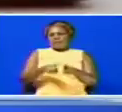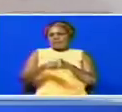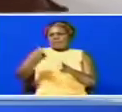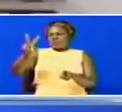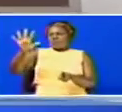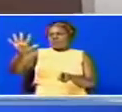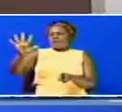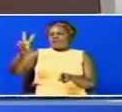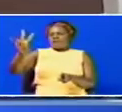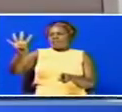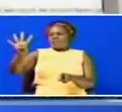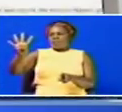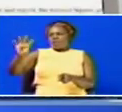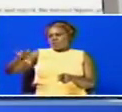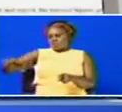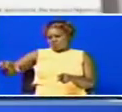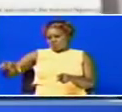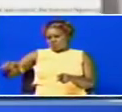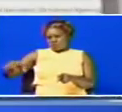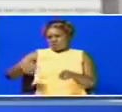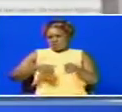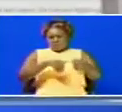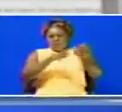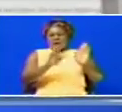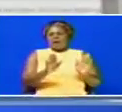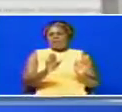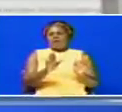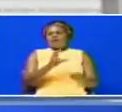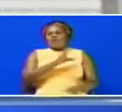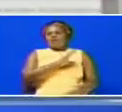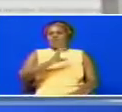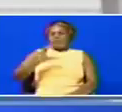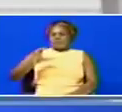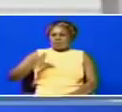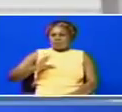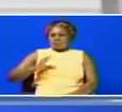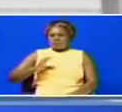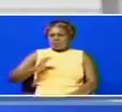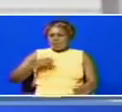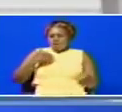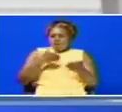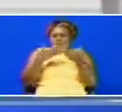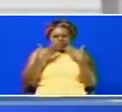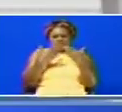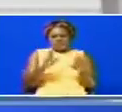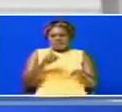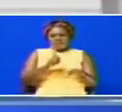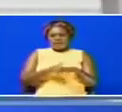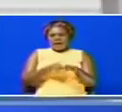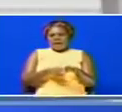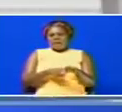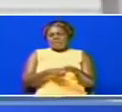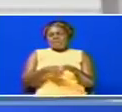24 constituencies. So we'll be keeping an eye on things for you. It seems that the commission here has called it a day. When they addressed the press at